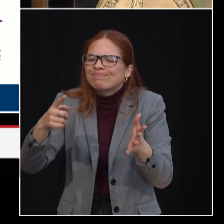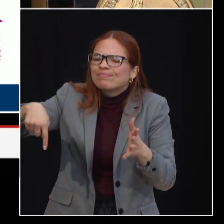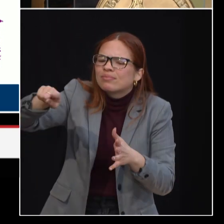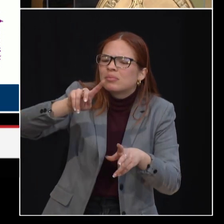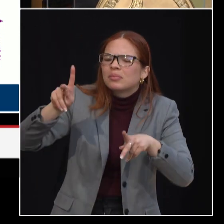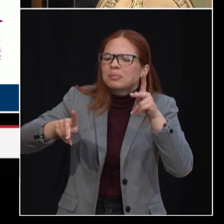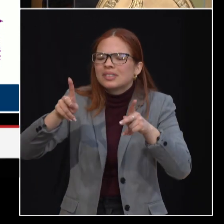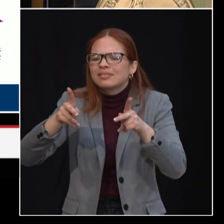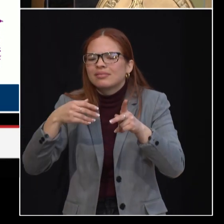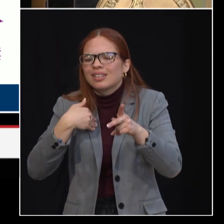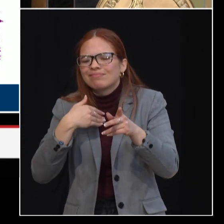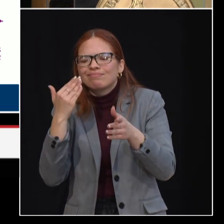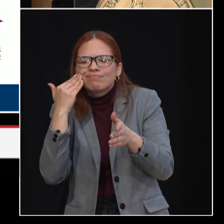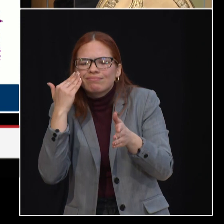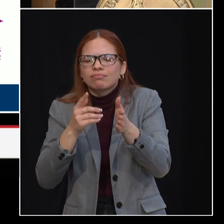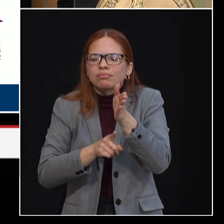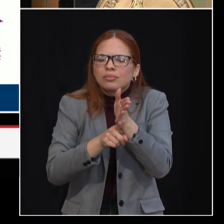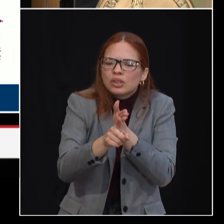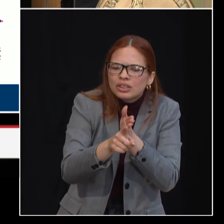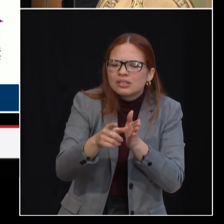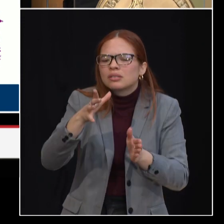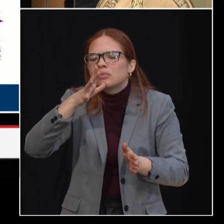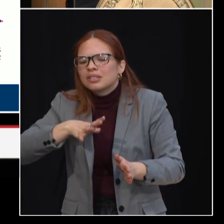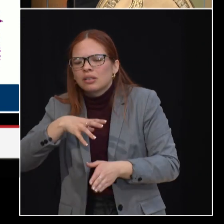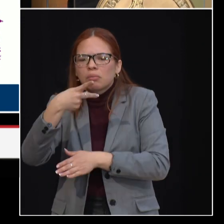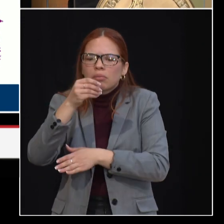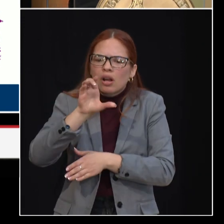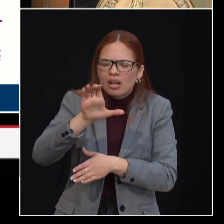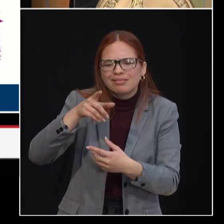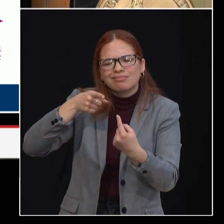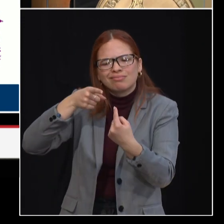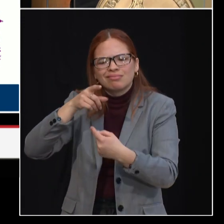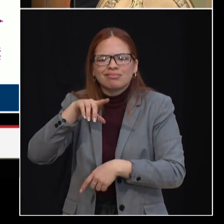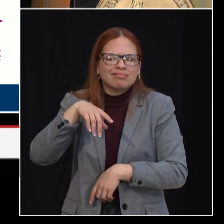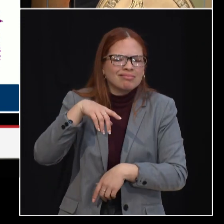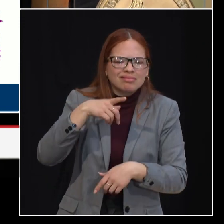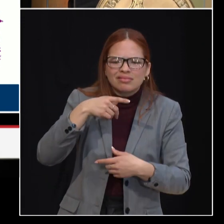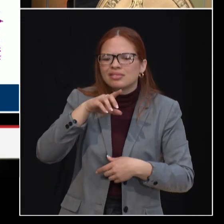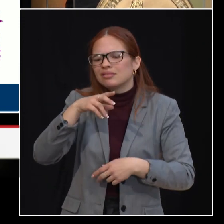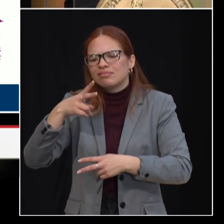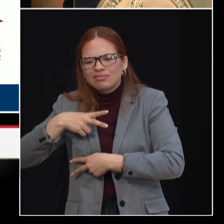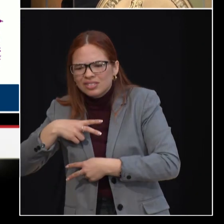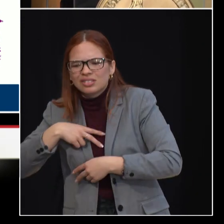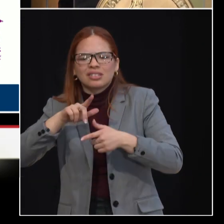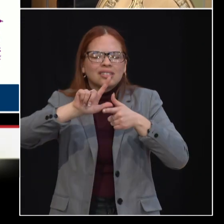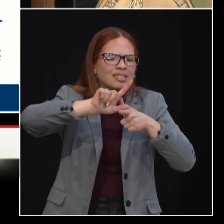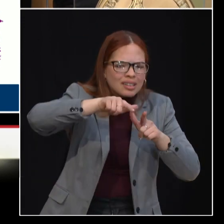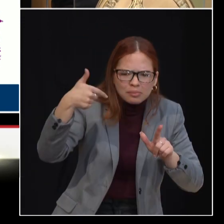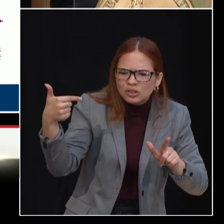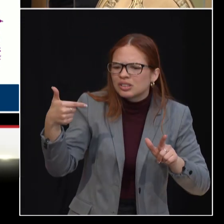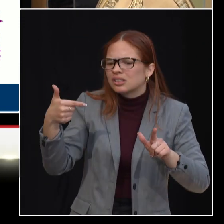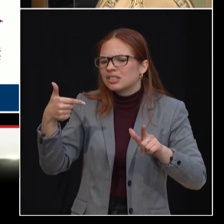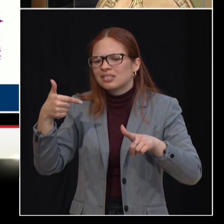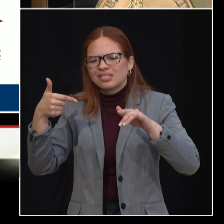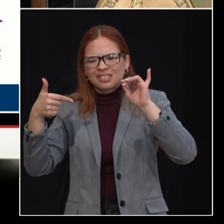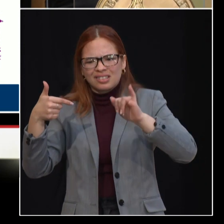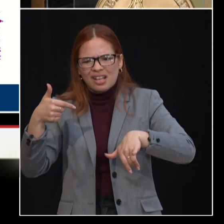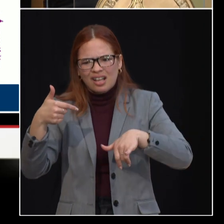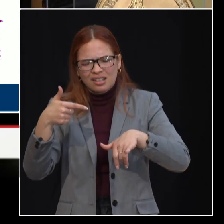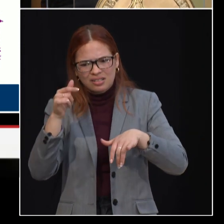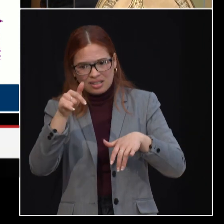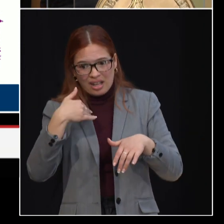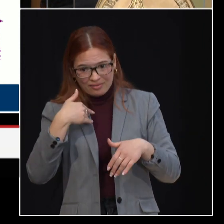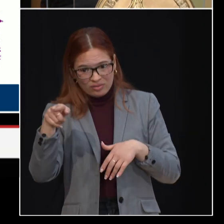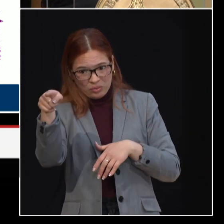That's women, people of color, veterans, disabled persons, the LGBTQ+ community. And we did